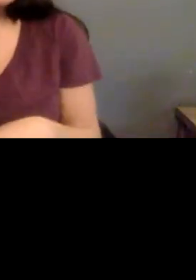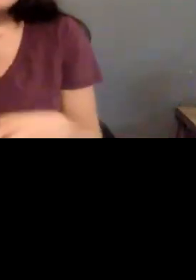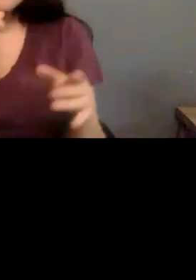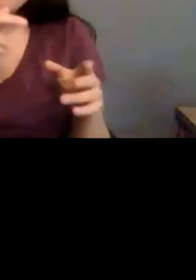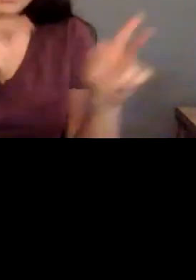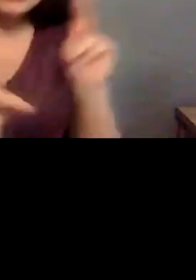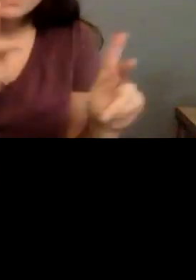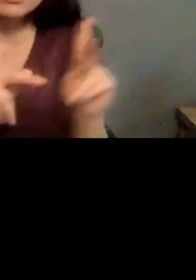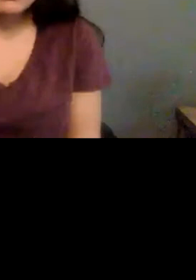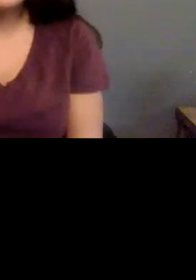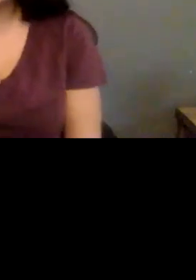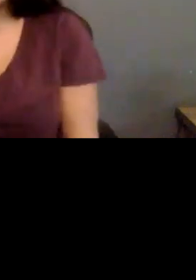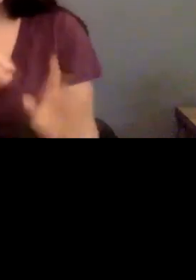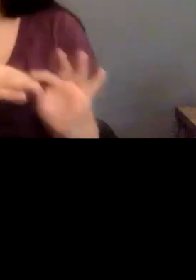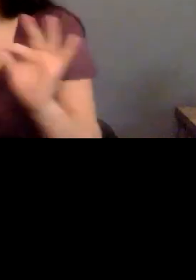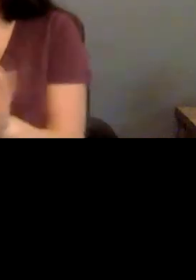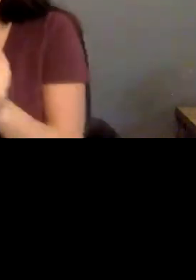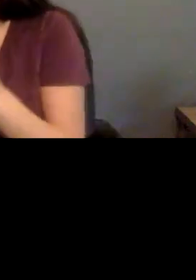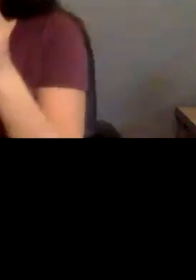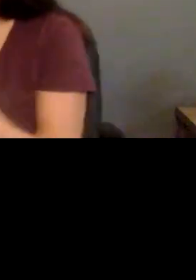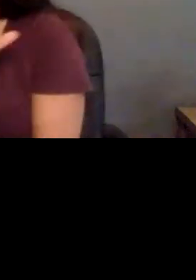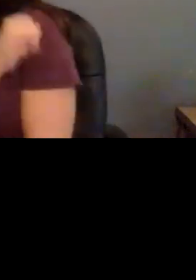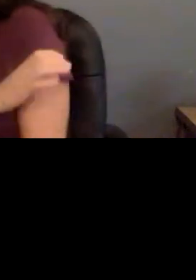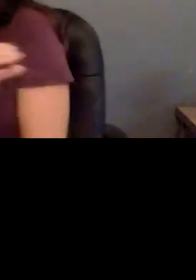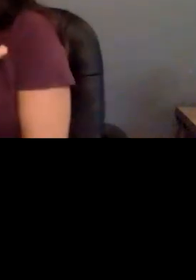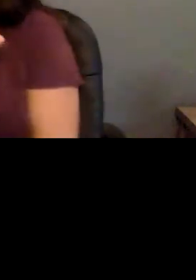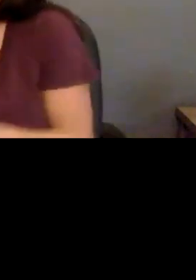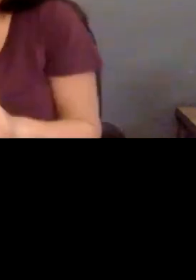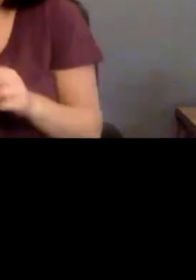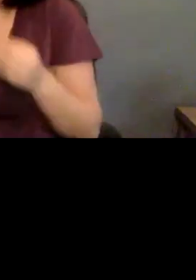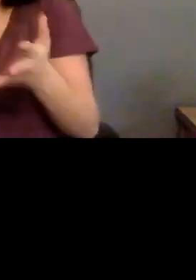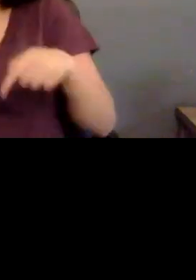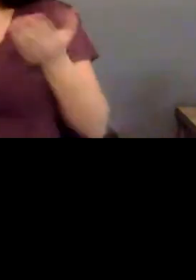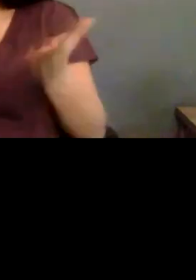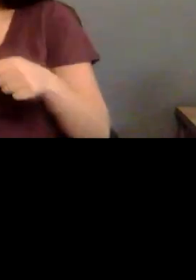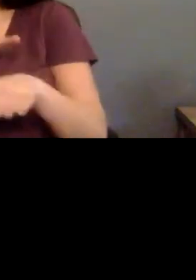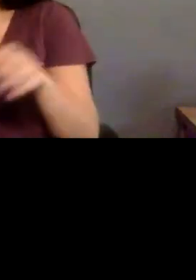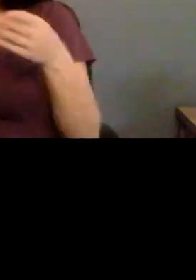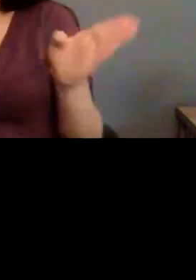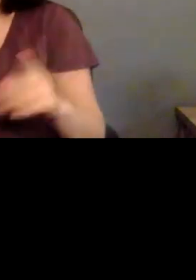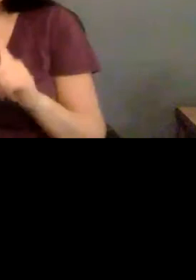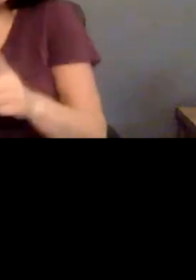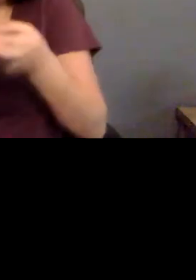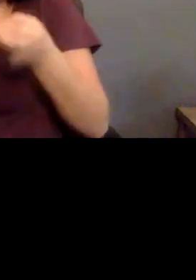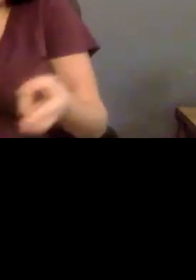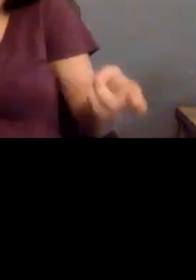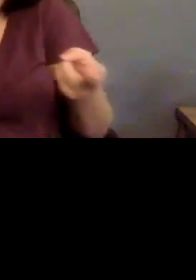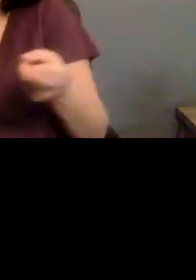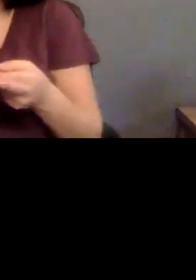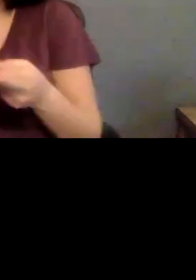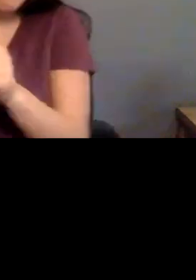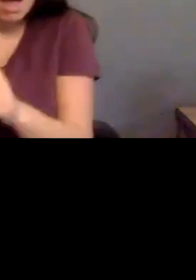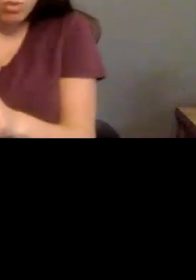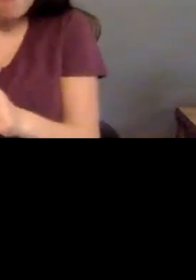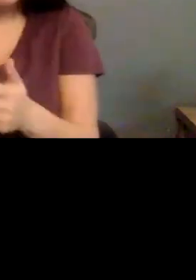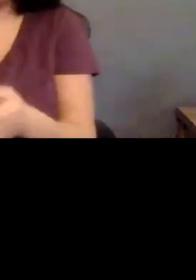It doesn't have to be tied to a clinic. Just as long as we're able to provide resources to follow up. And